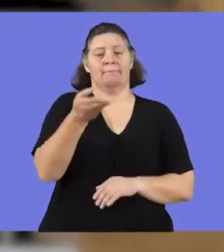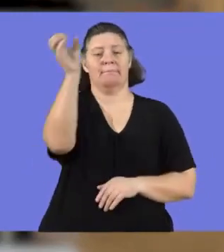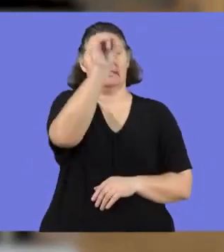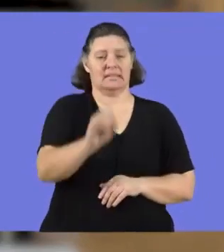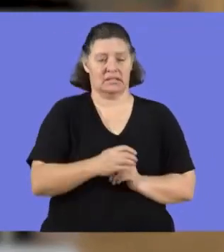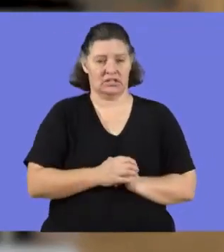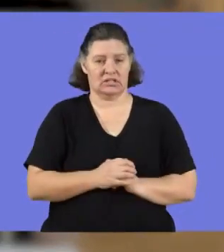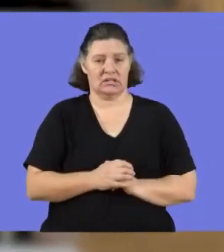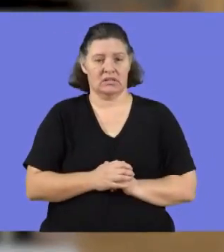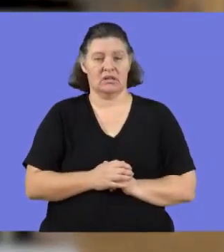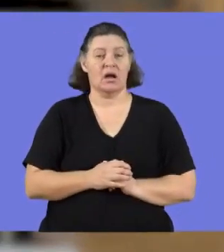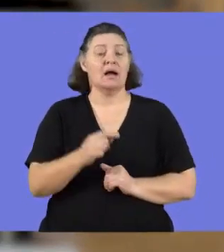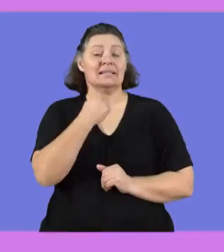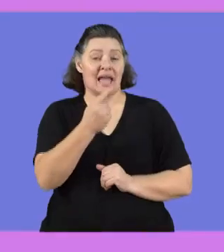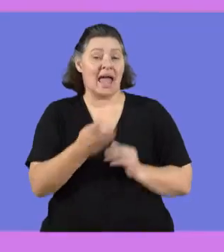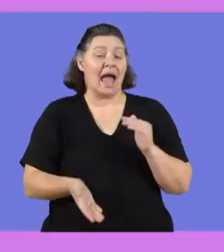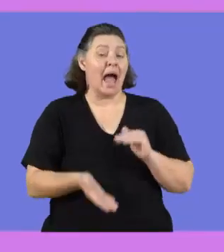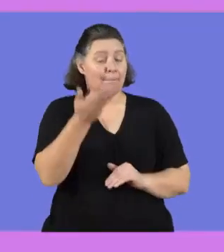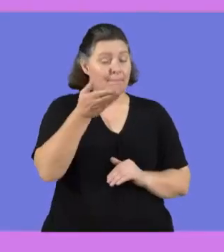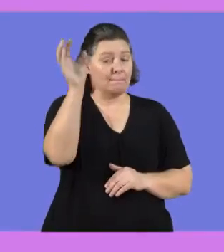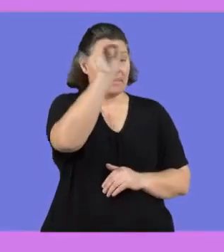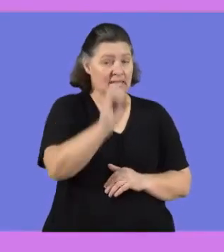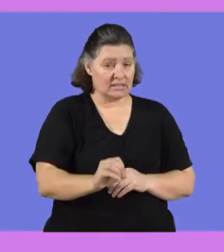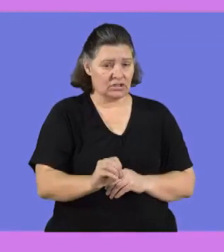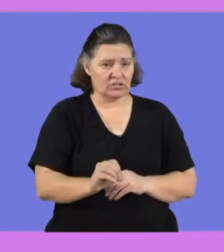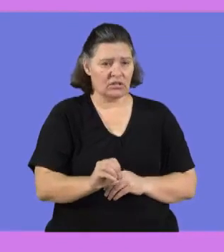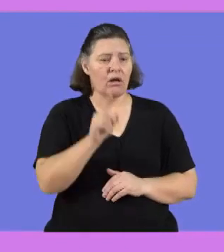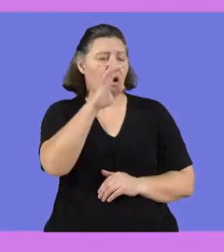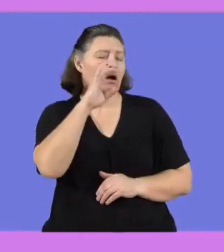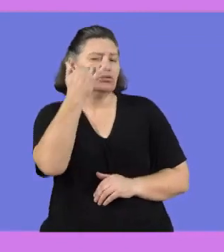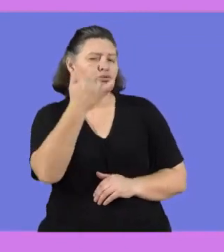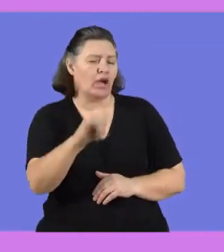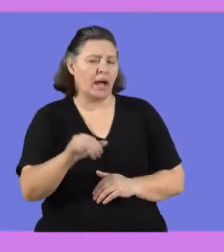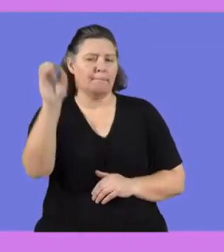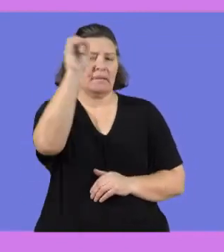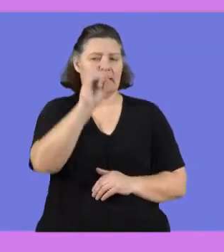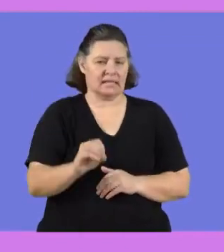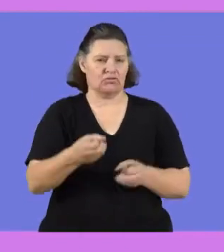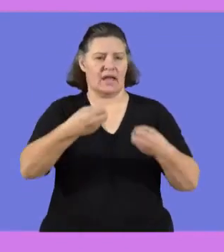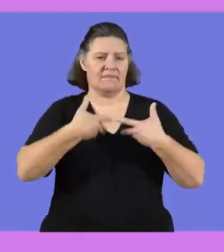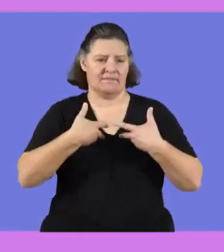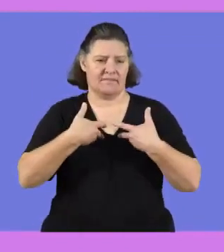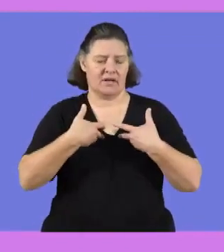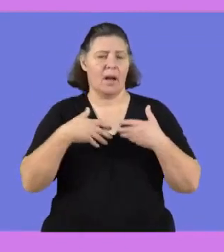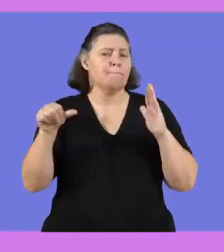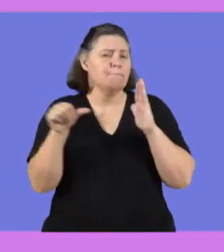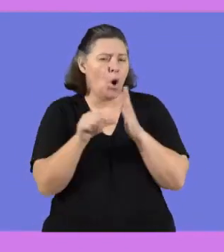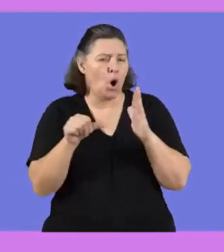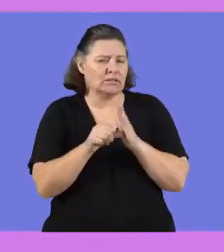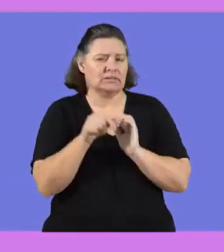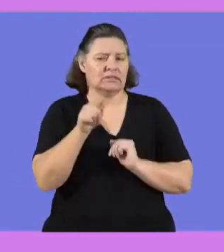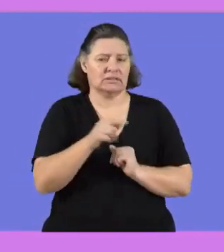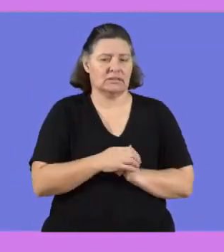by a percentage. Number 1, I said to increase the value by a percentage, you check the percentage that is given,